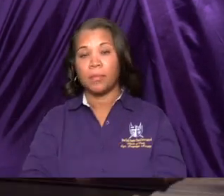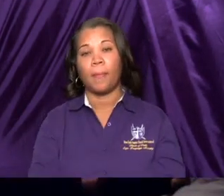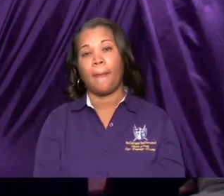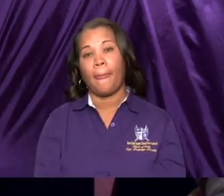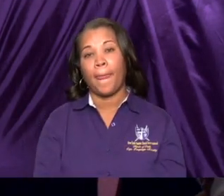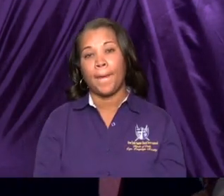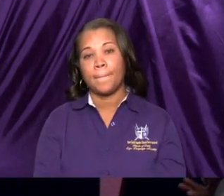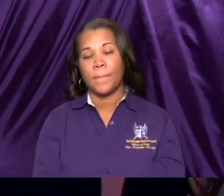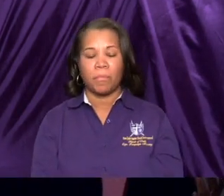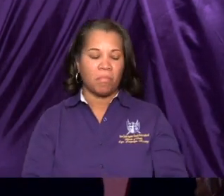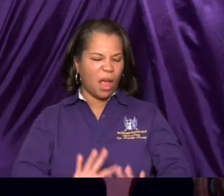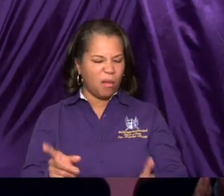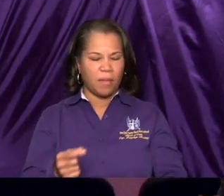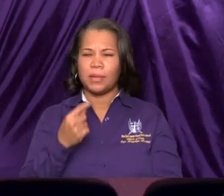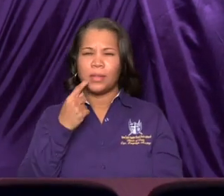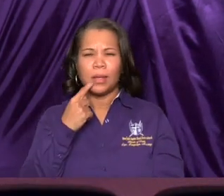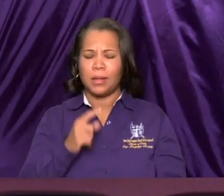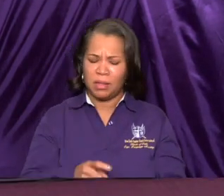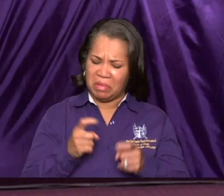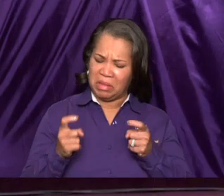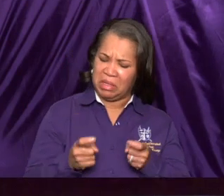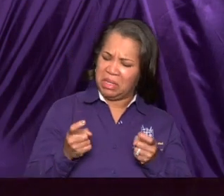I no longer have a taste for the sin.